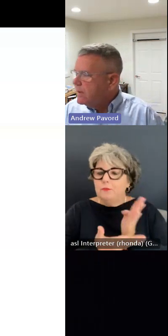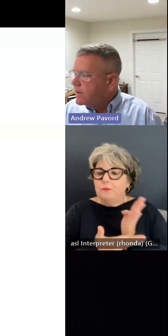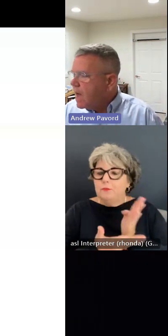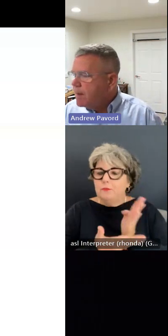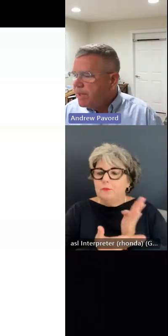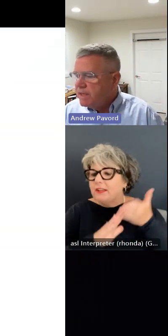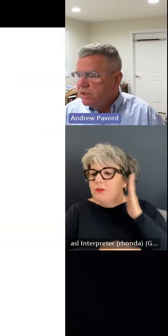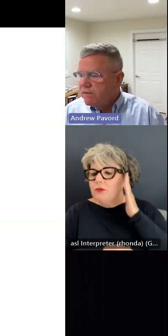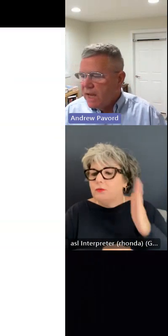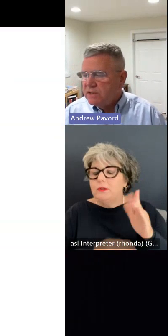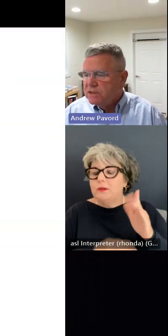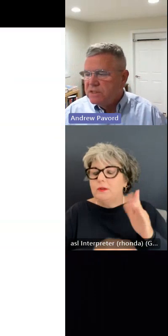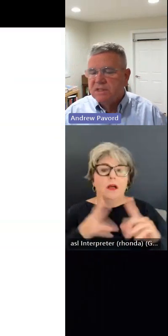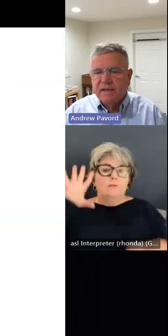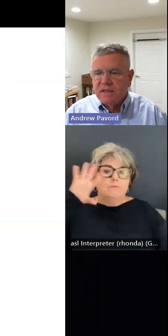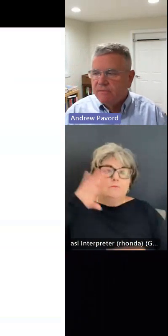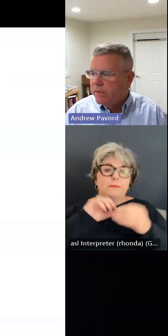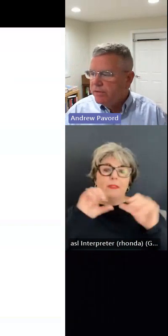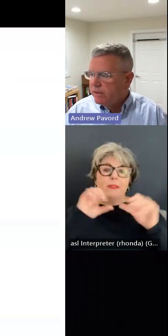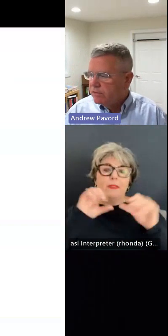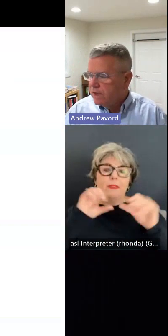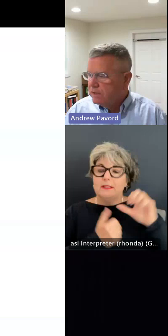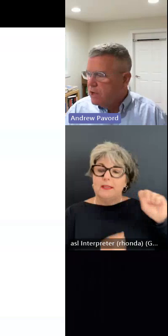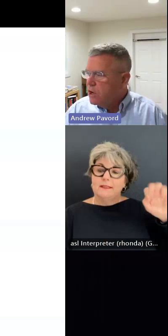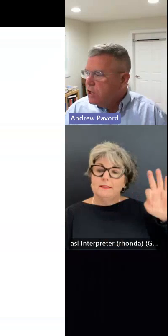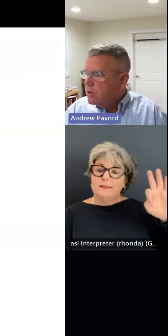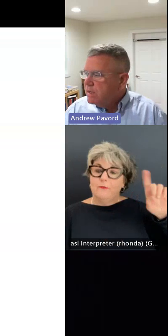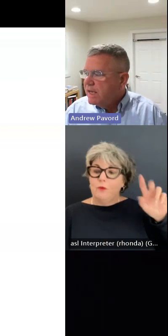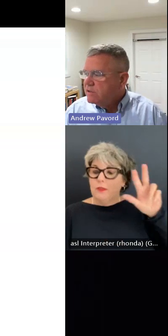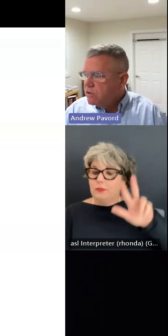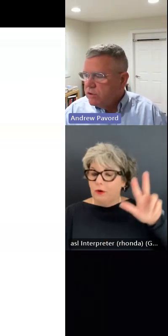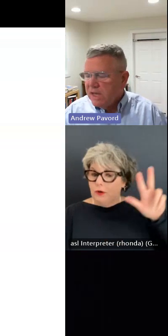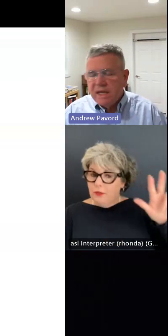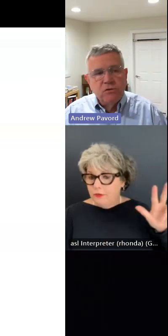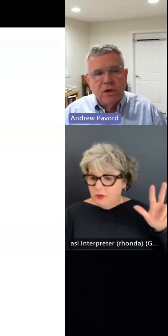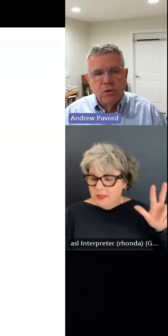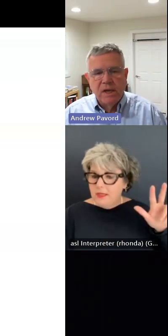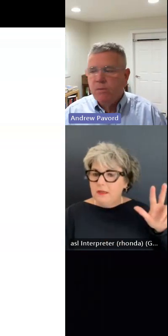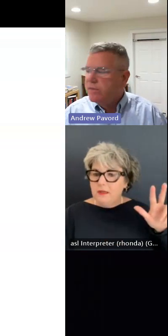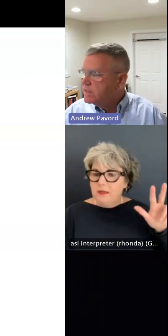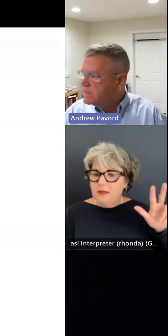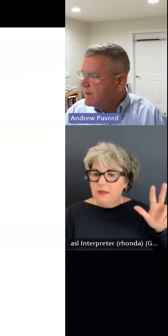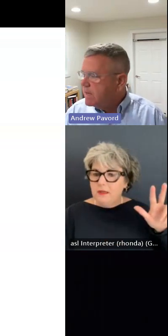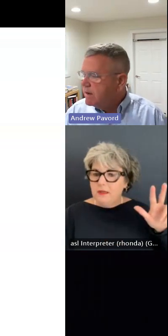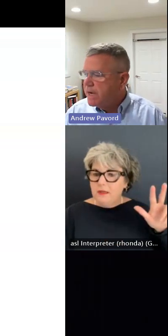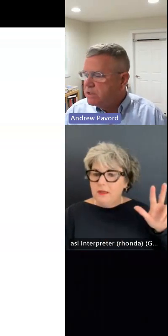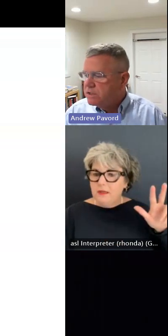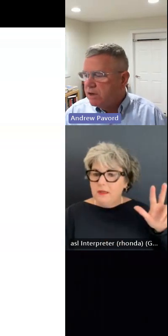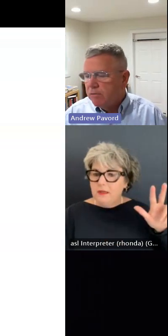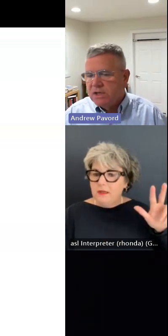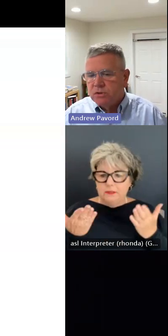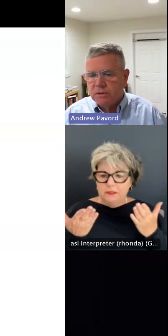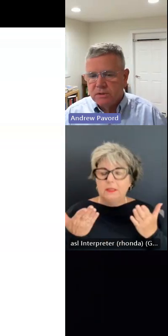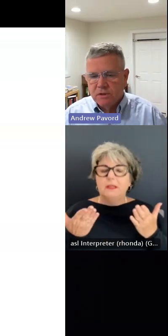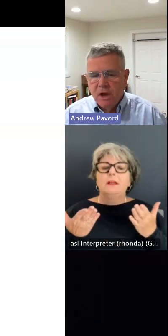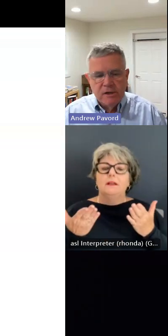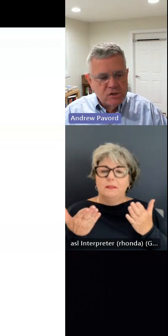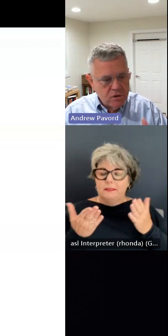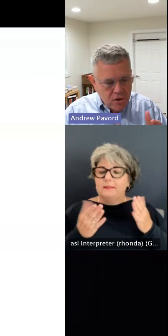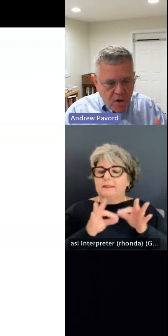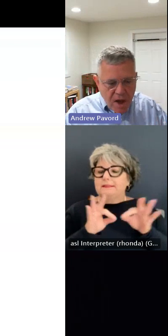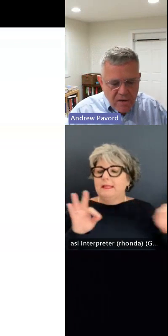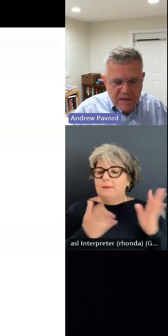execution. The compilation of an agency's SF-133 need to agree with a statement of budgetary